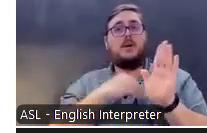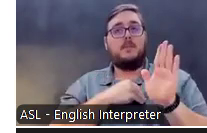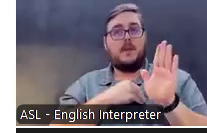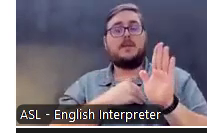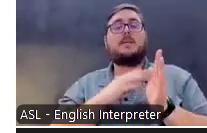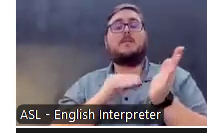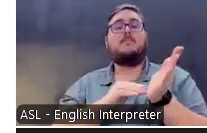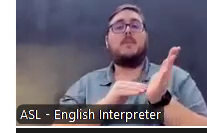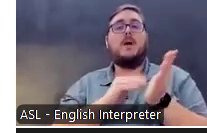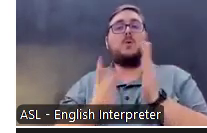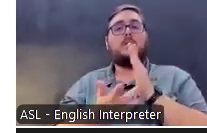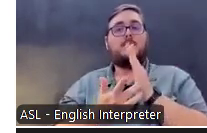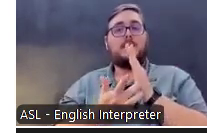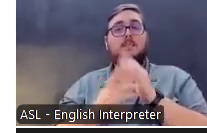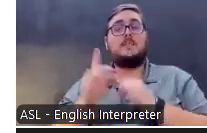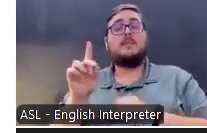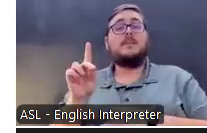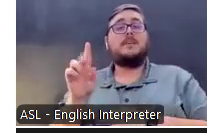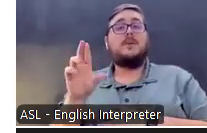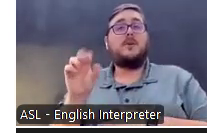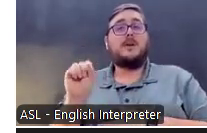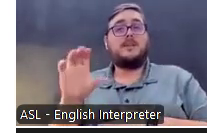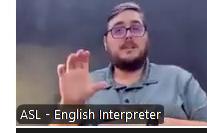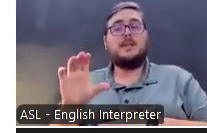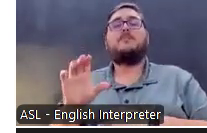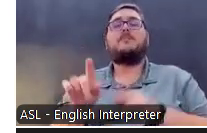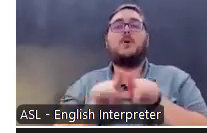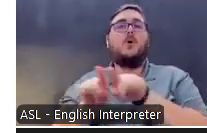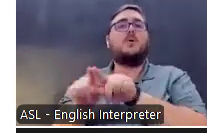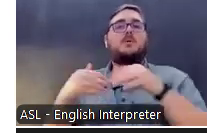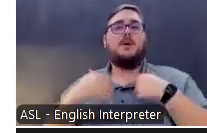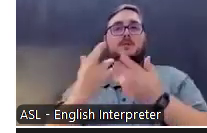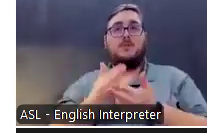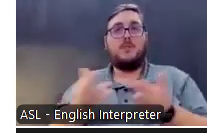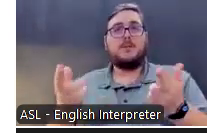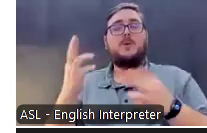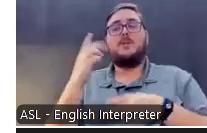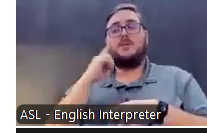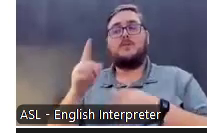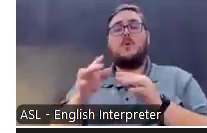DRSC also has a resource on related services that can be found on its education website.